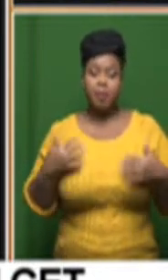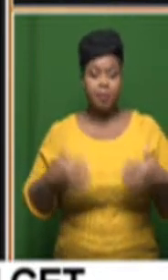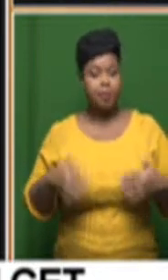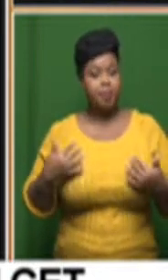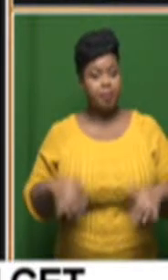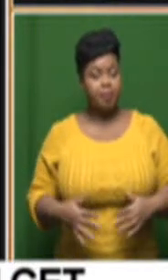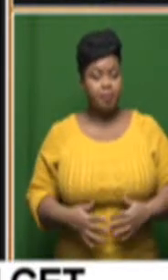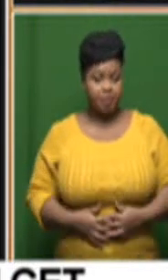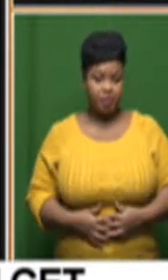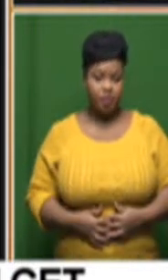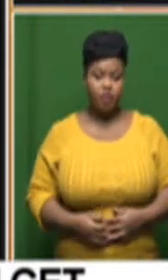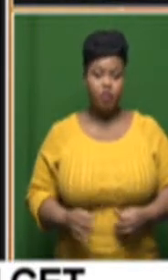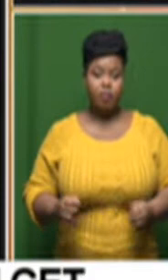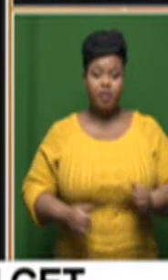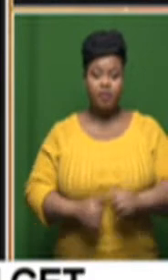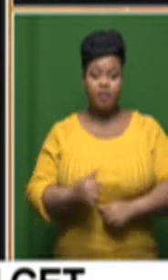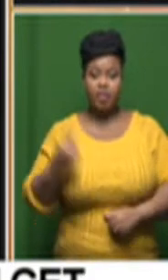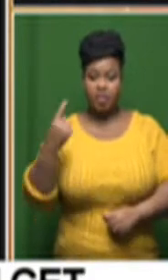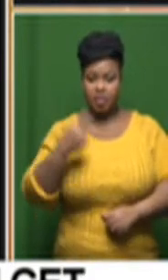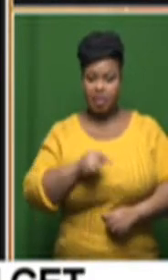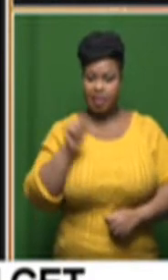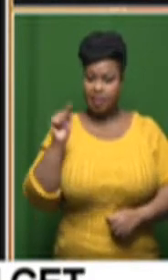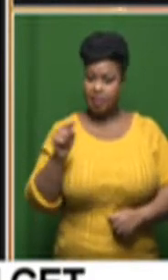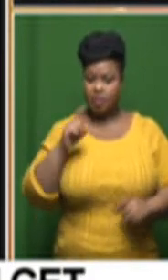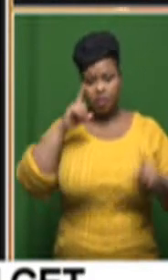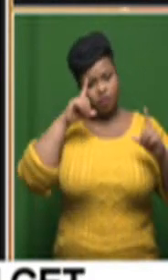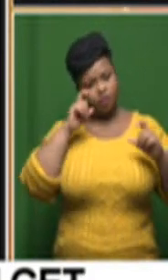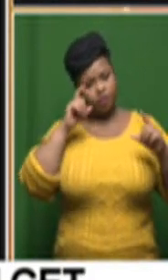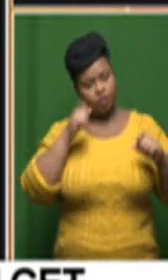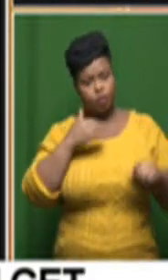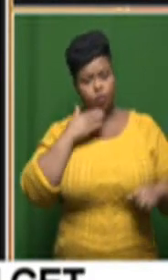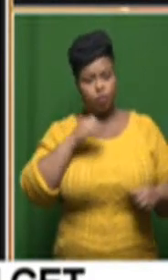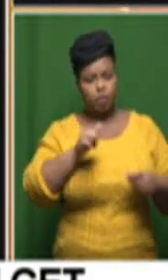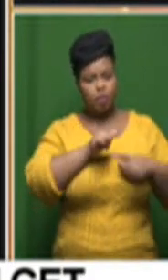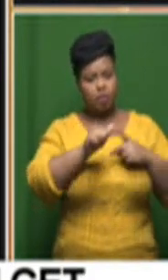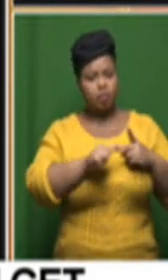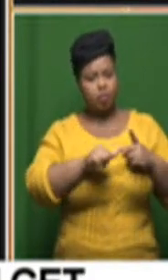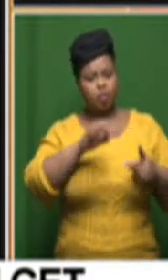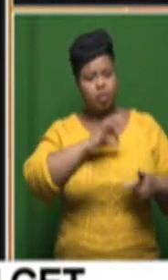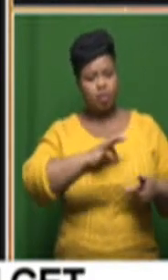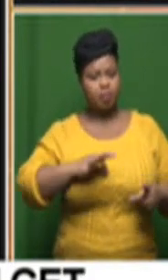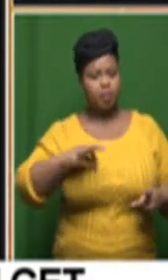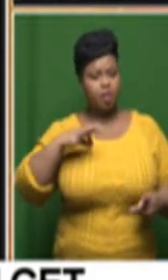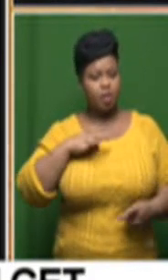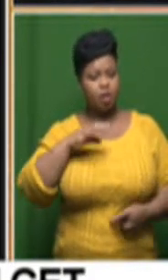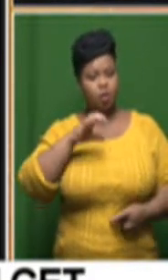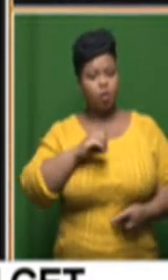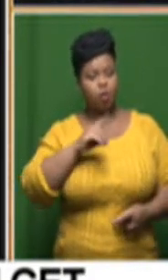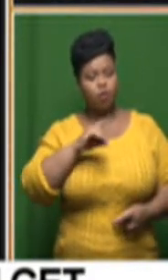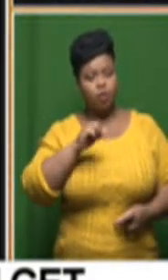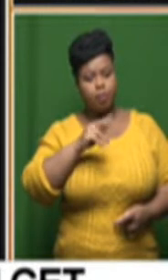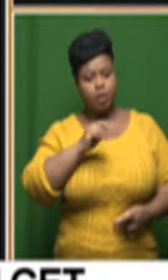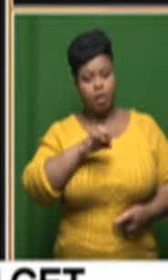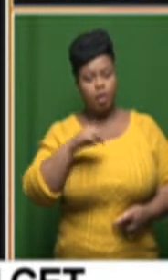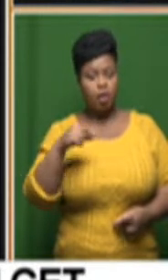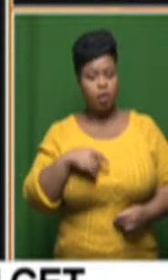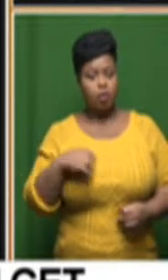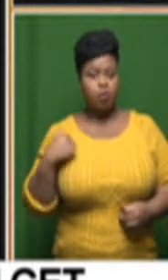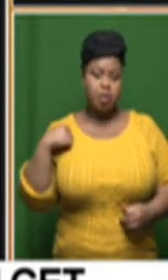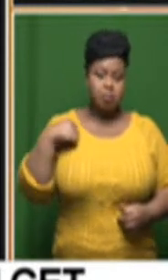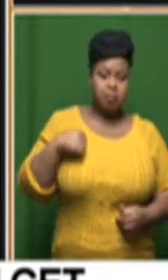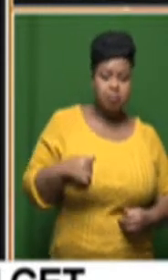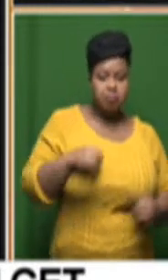one. And this is just a photo of our deputy mayor in the Overberg with his loud hailing into